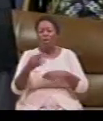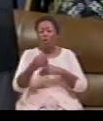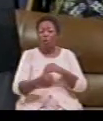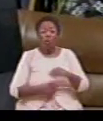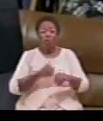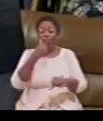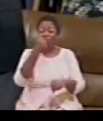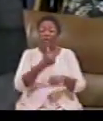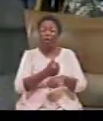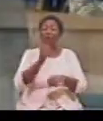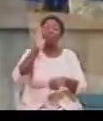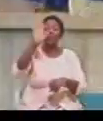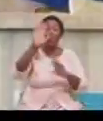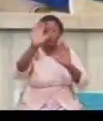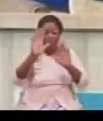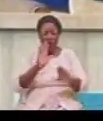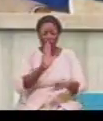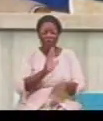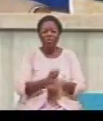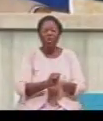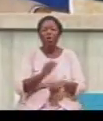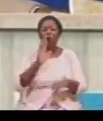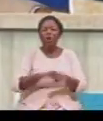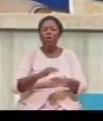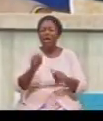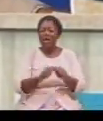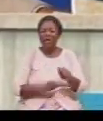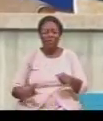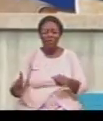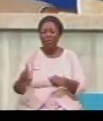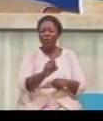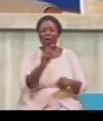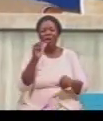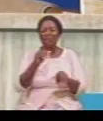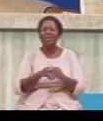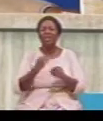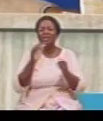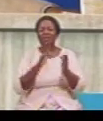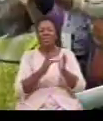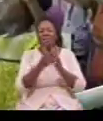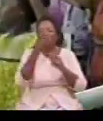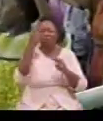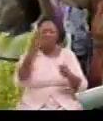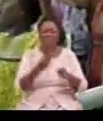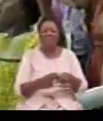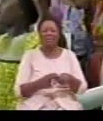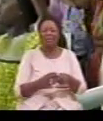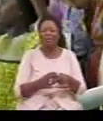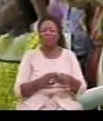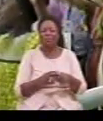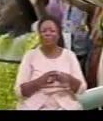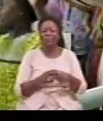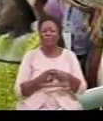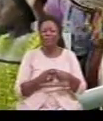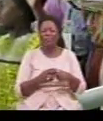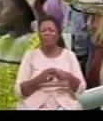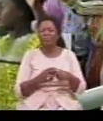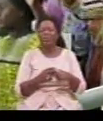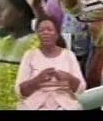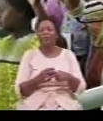Confirm your miracle on everyone in Jesus' name.